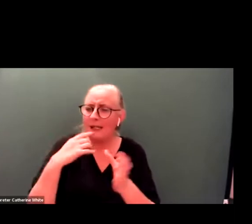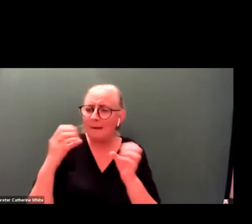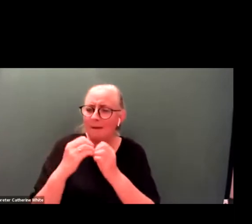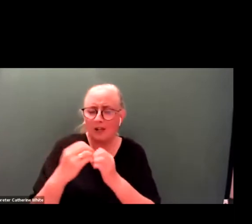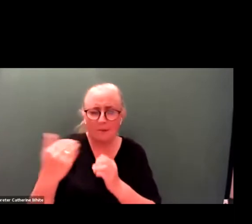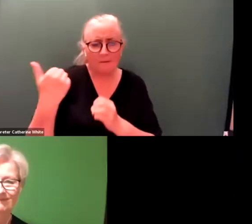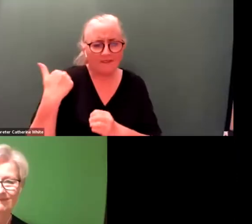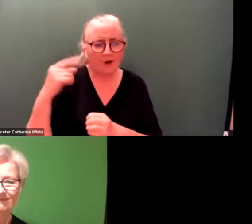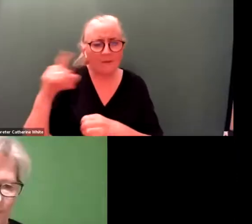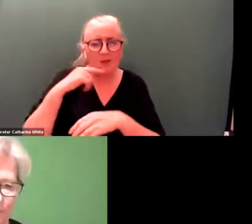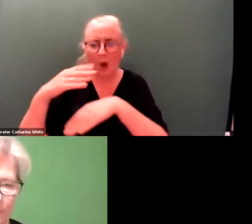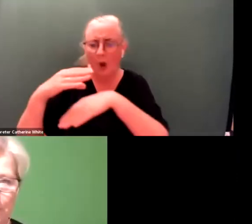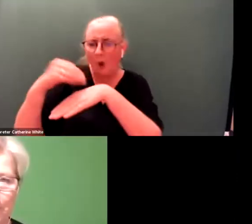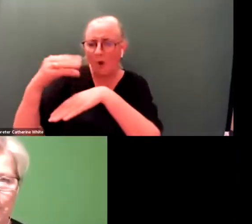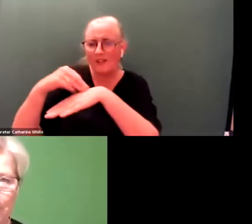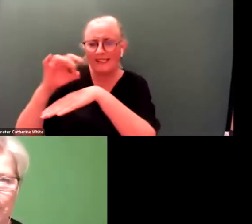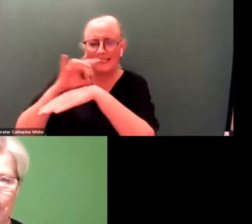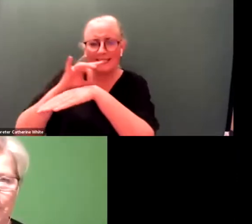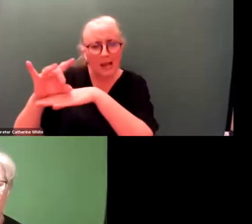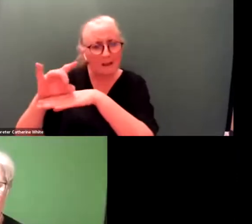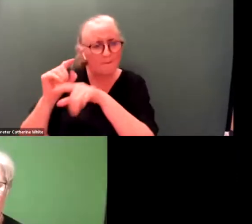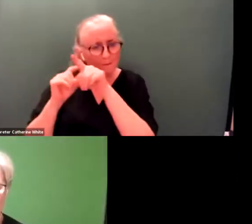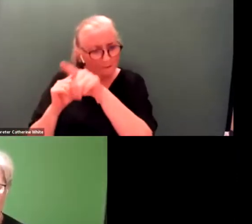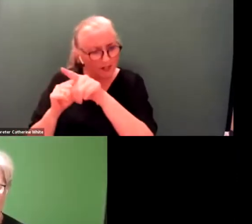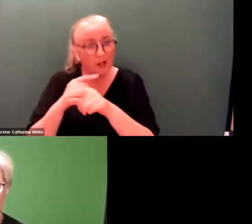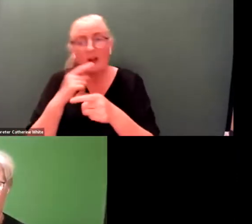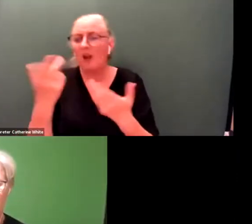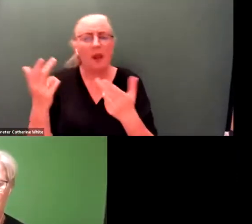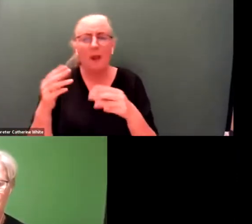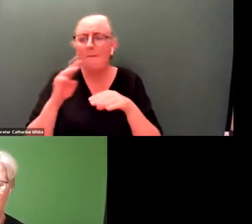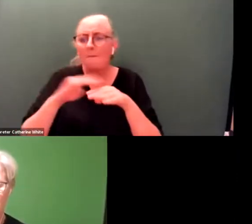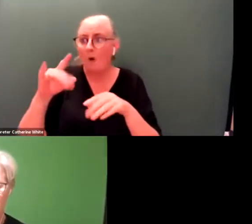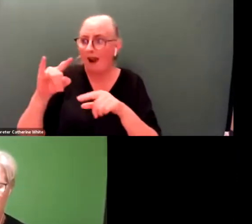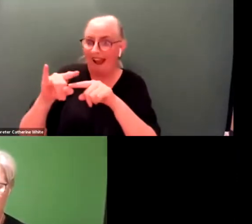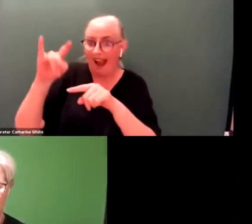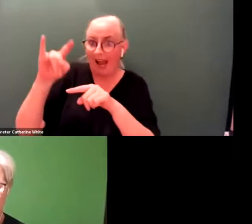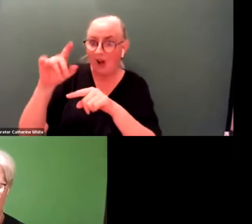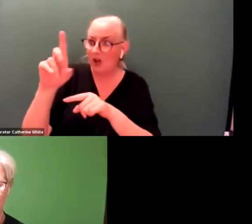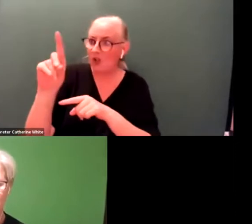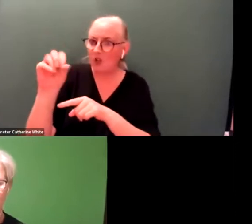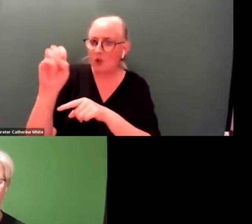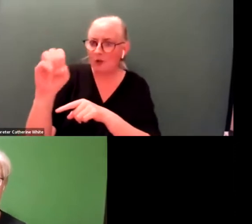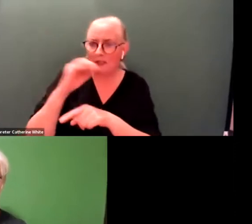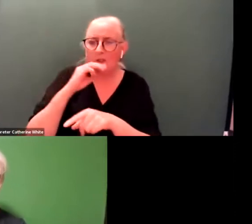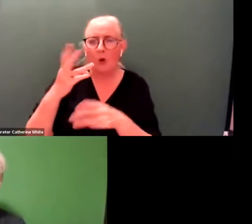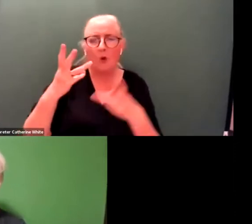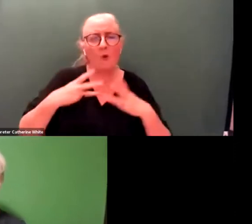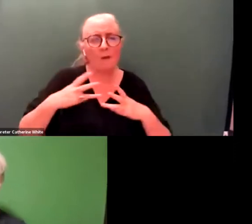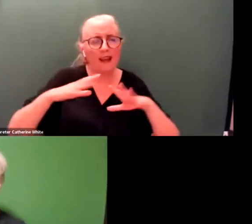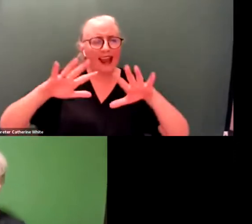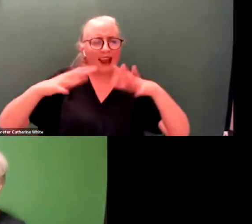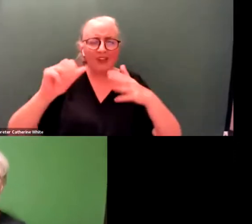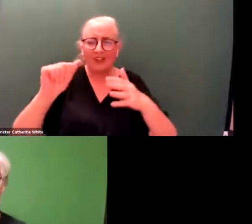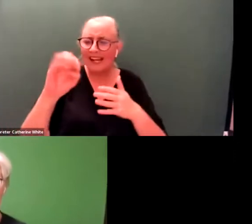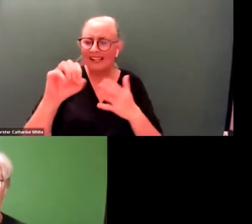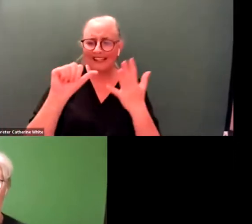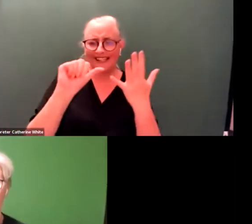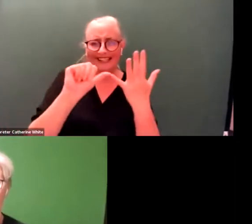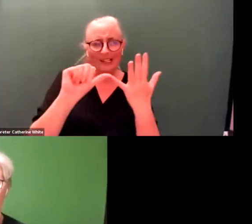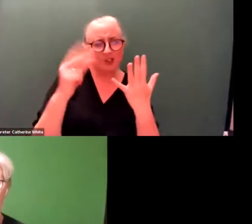women using older types of synthetic hormones at much higher doses than we now use. The women were of an average age of 62.